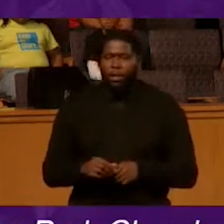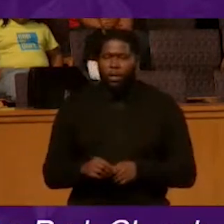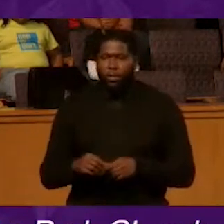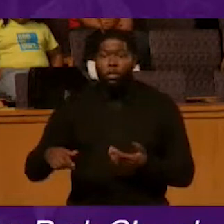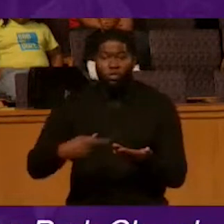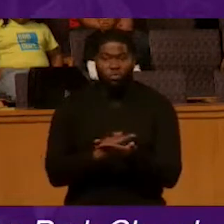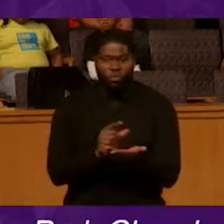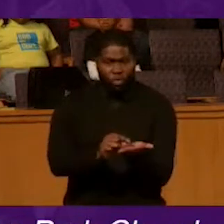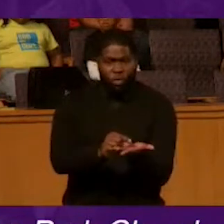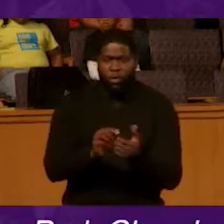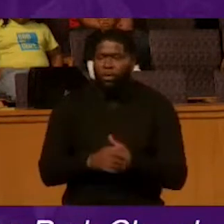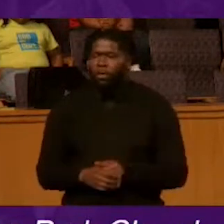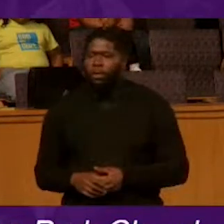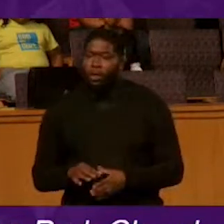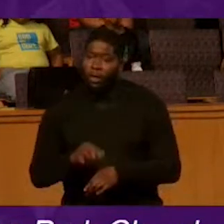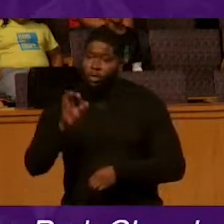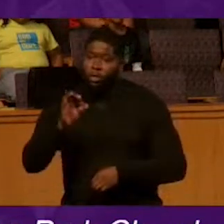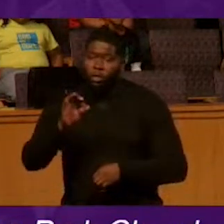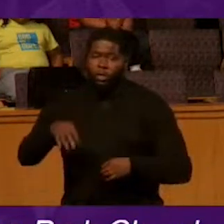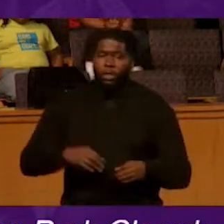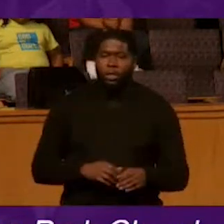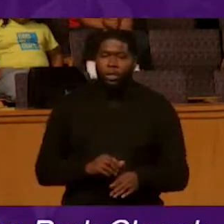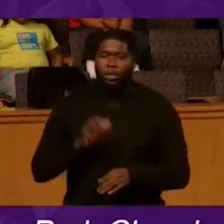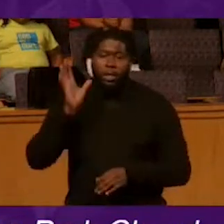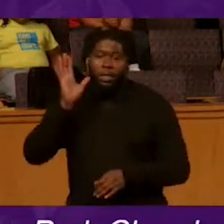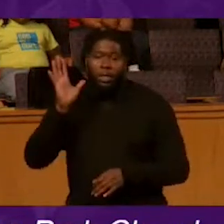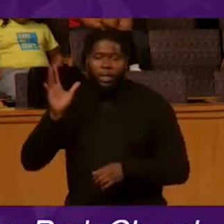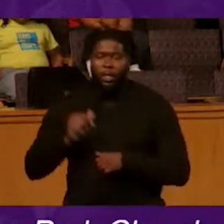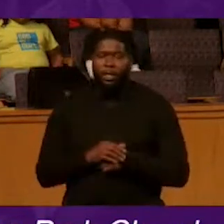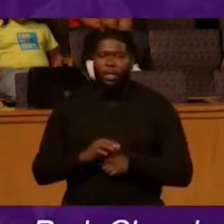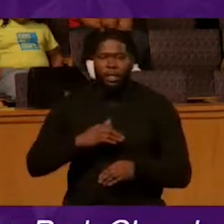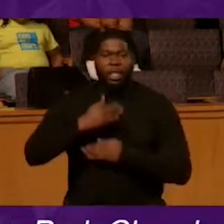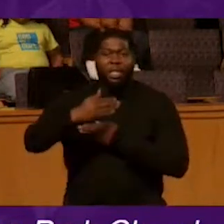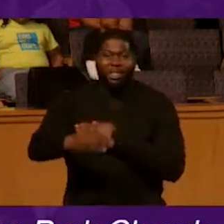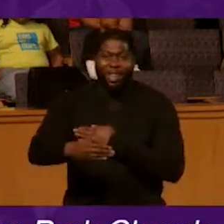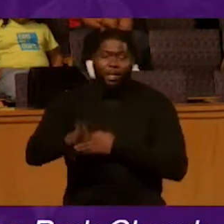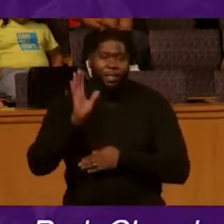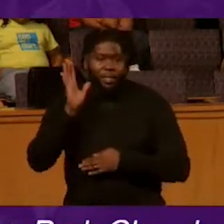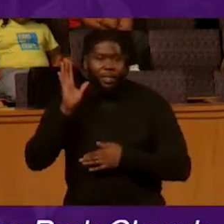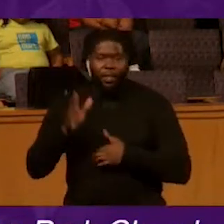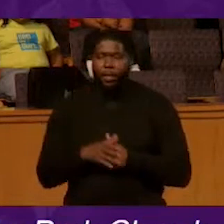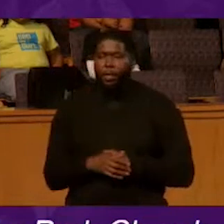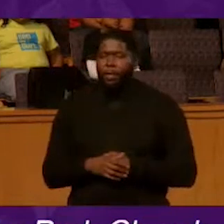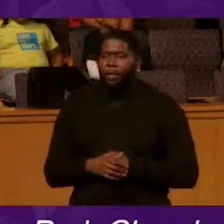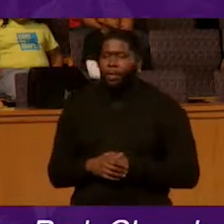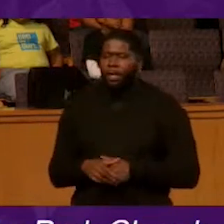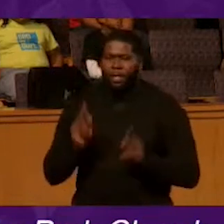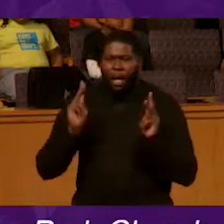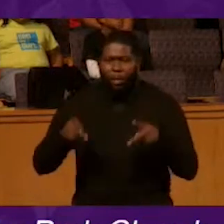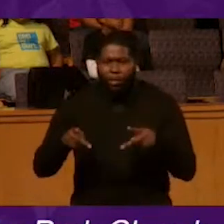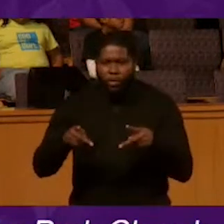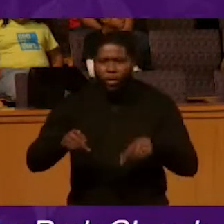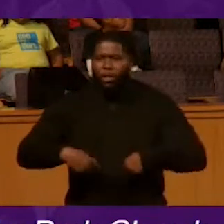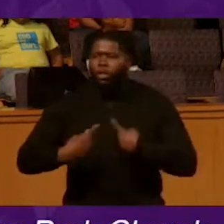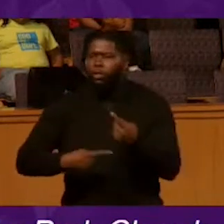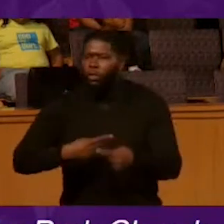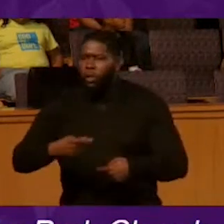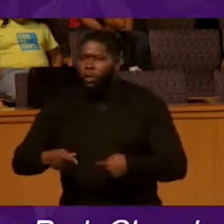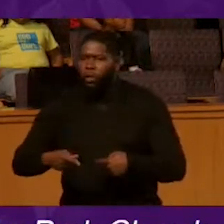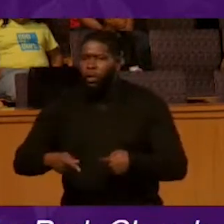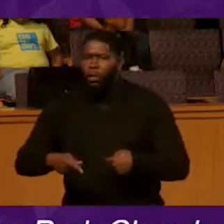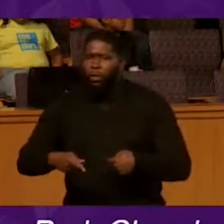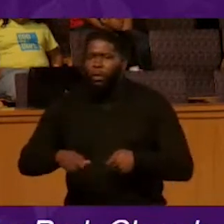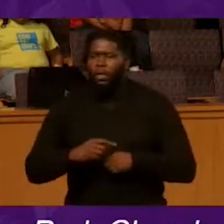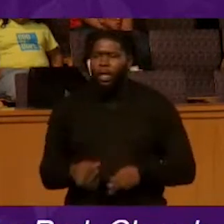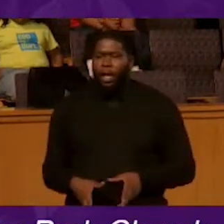And Chosen Sunday is next Sunday. But just in case you're not here next Sunday, this is an opportunity for you to go ahead, get